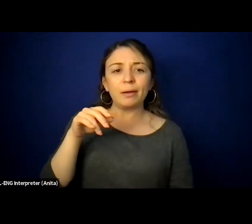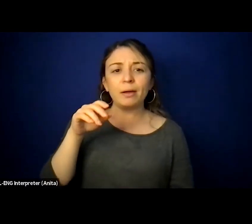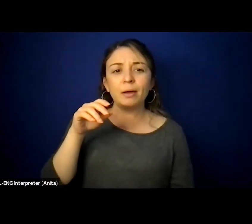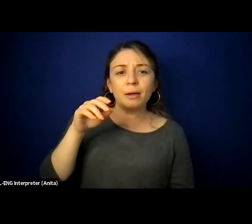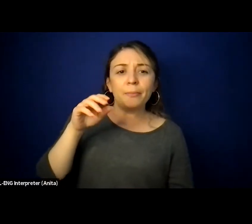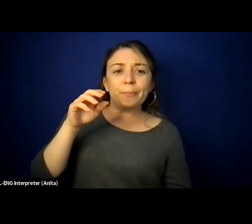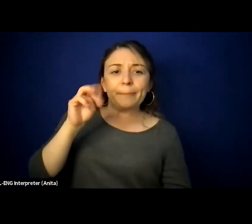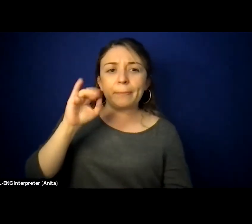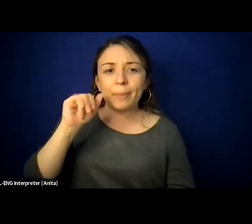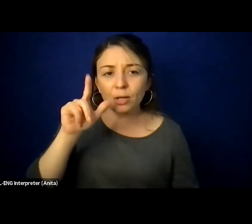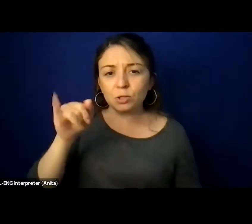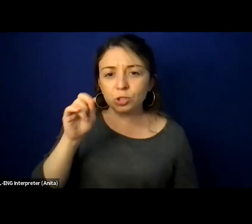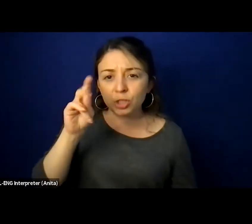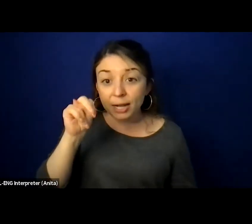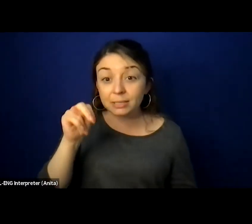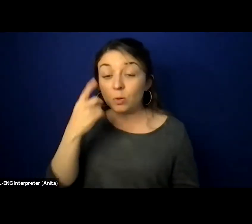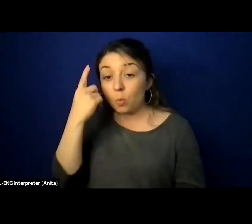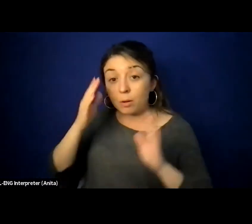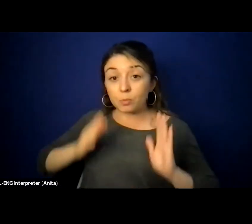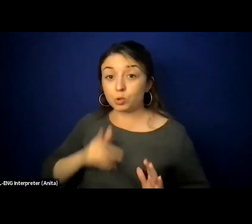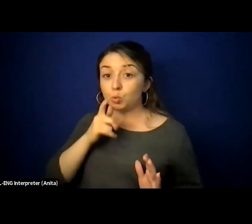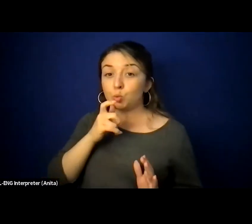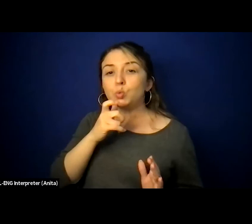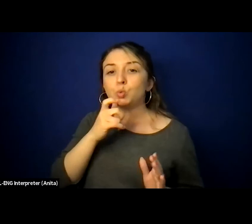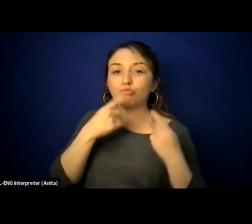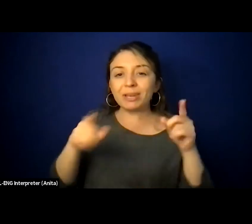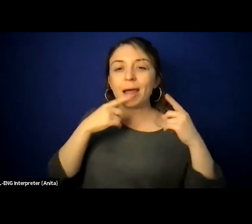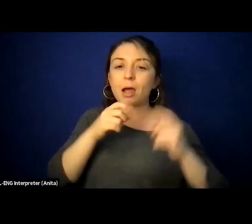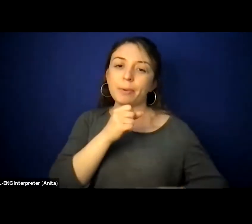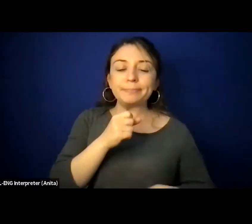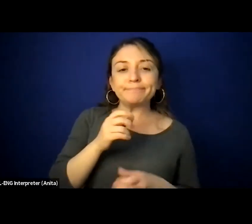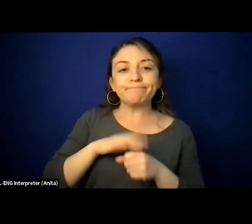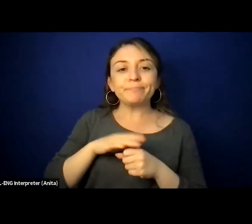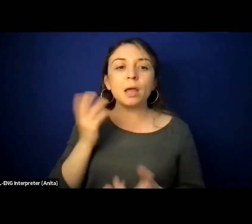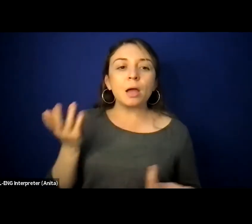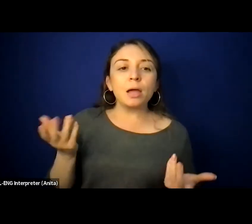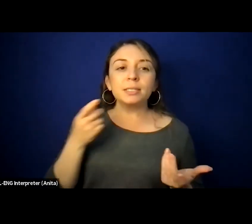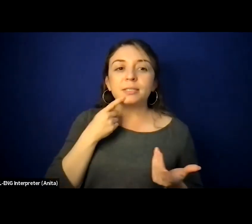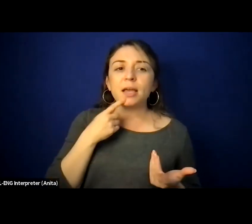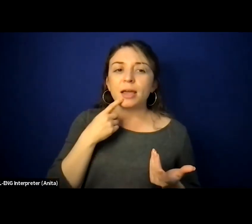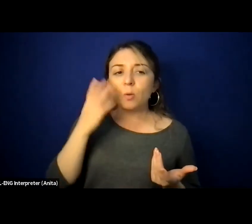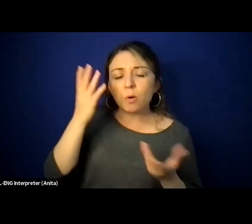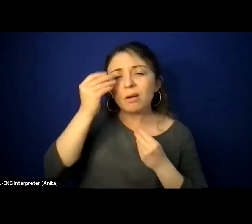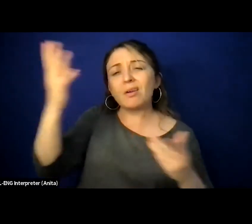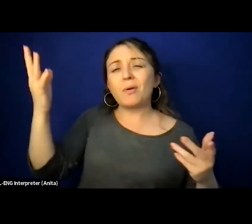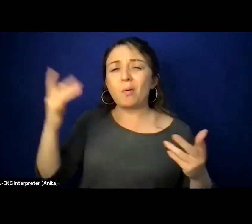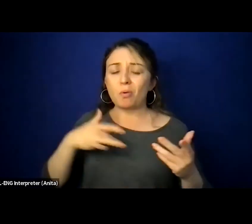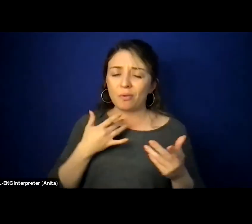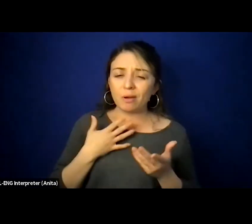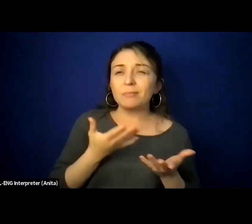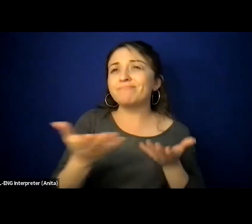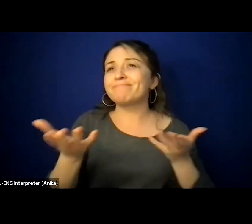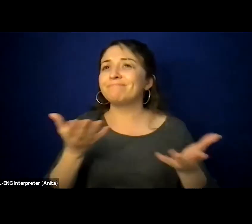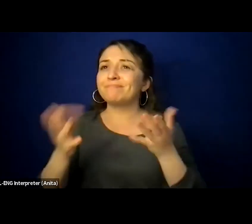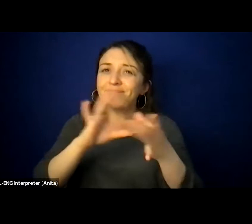sympathy entrepreneur, the MC, would, and I quote, give you the information that will touch your heart,